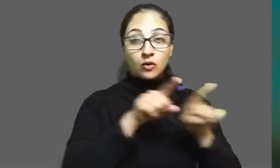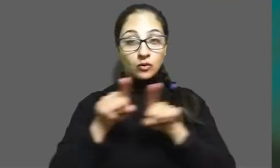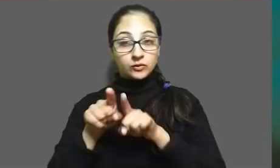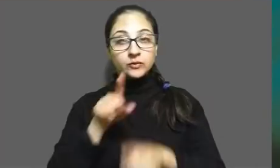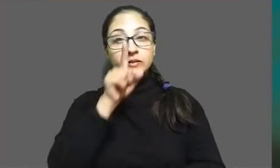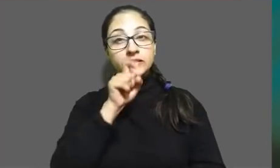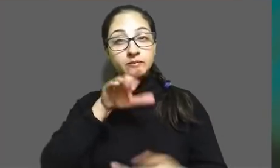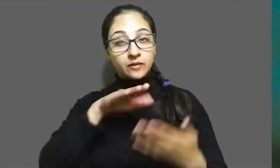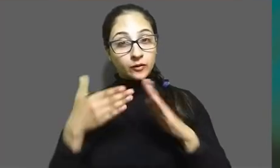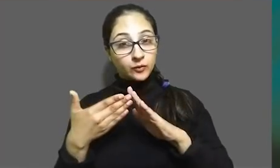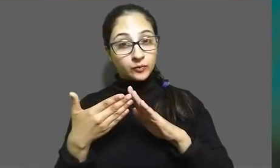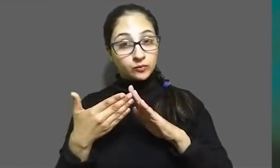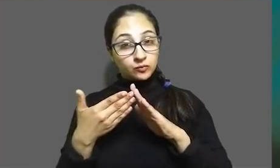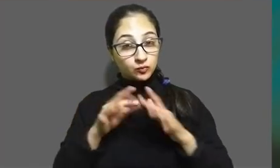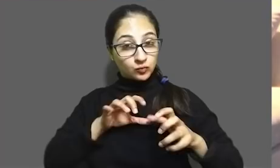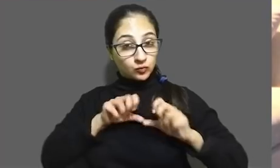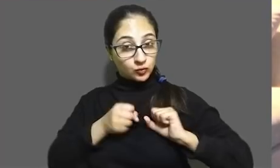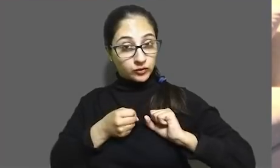in our Jamaat?